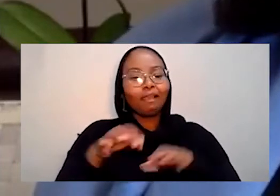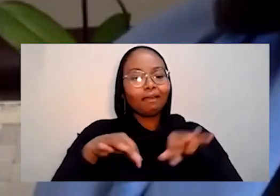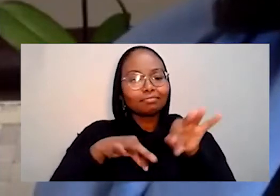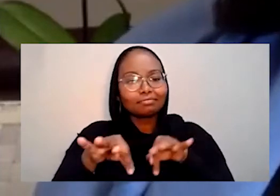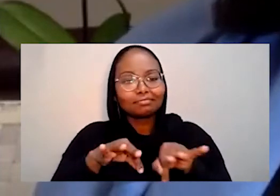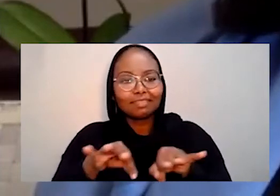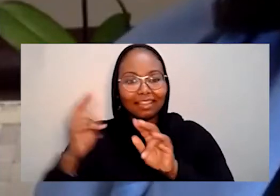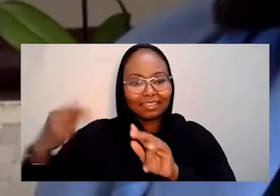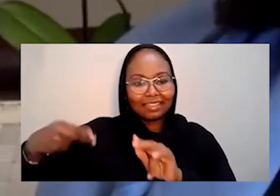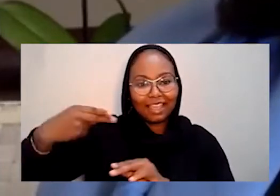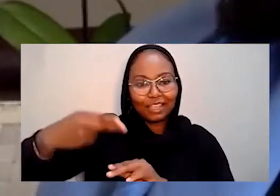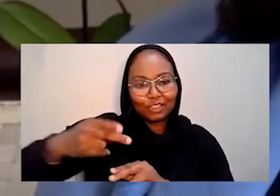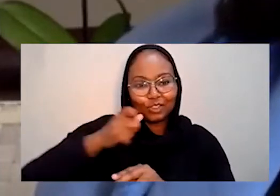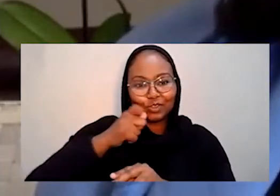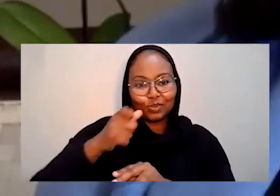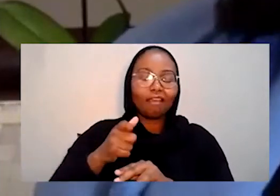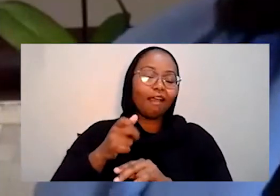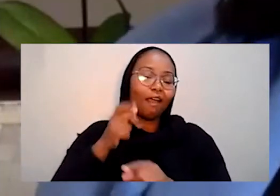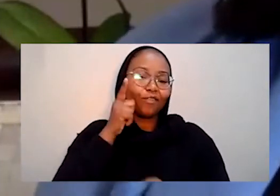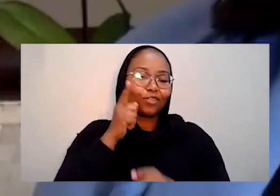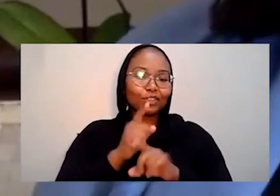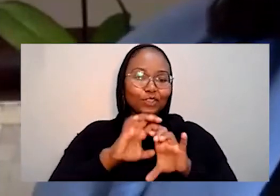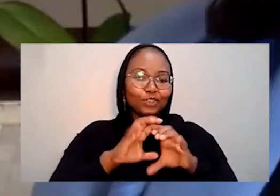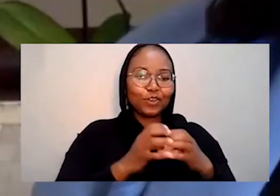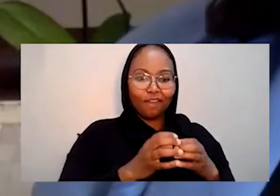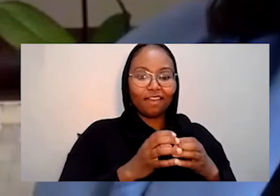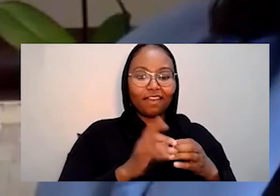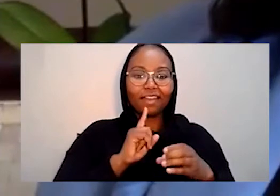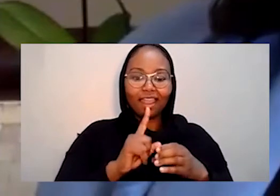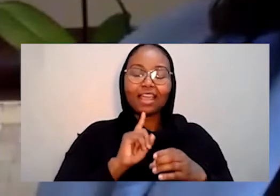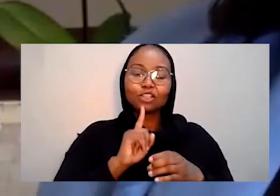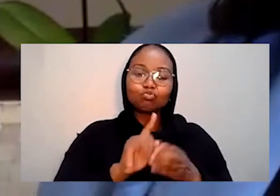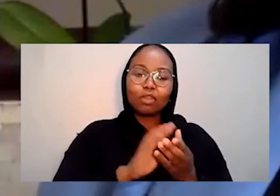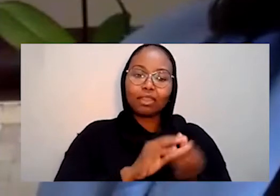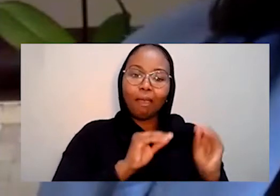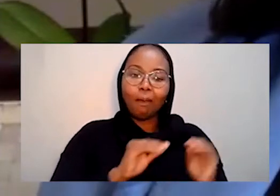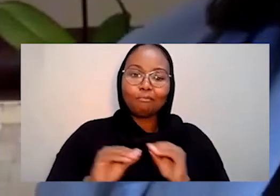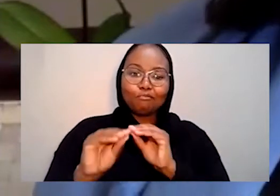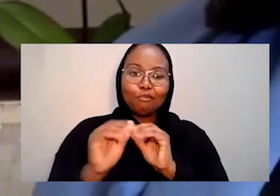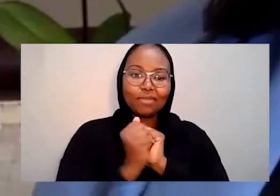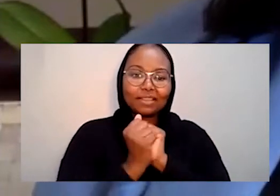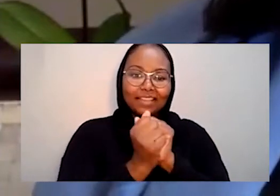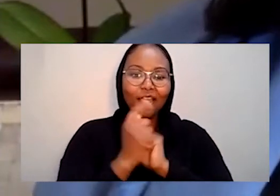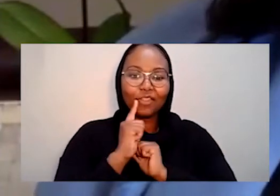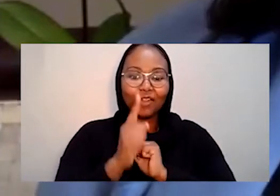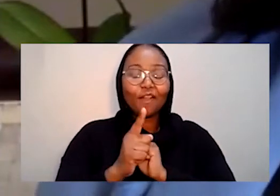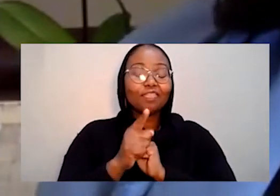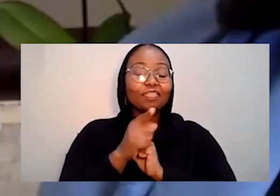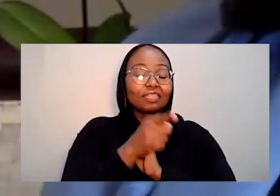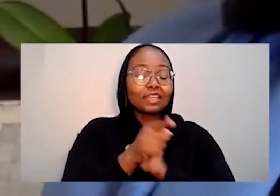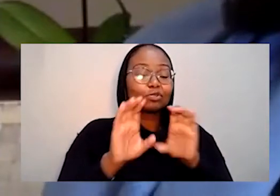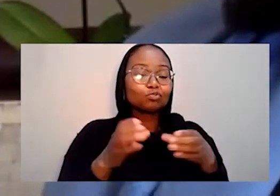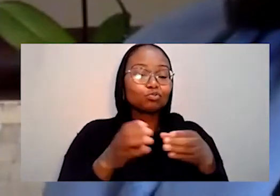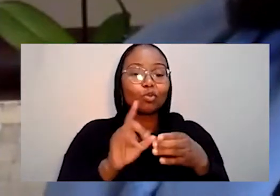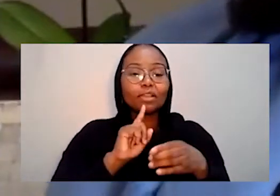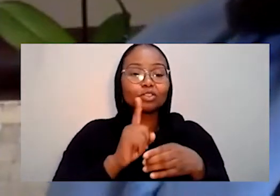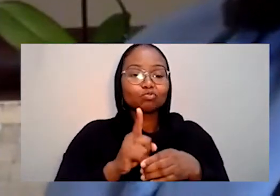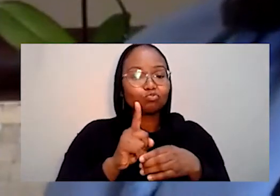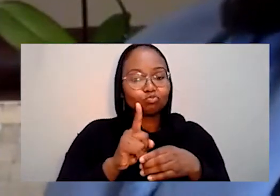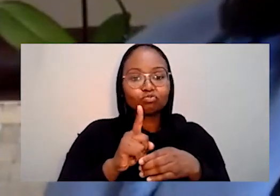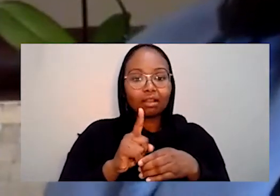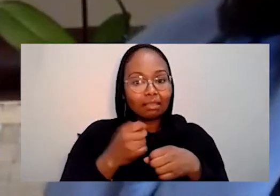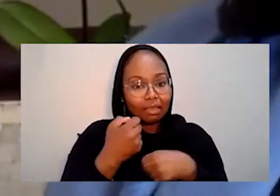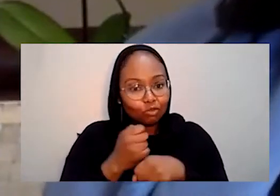tremendous growth into a movement. Since its foundation, the Sisterhood of Salaam Shalom has created a network of trust, respect,